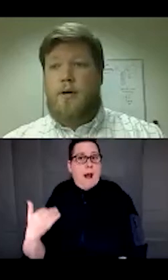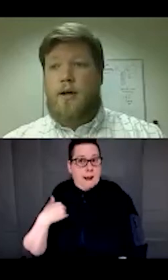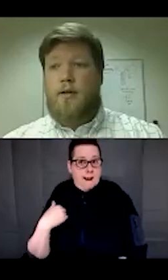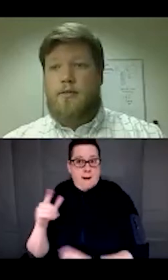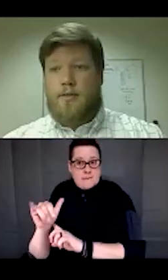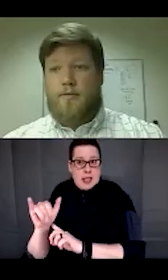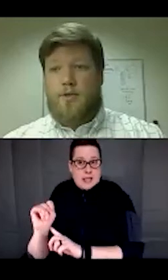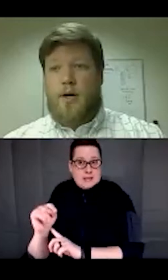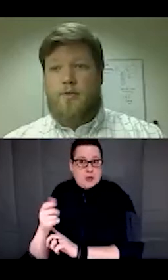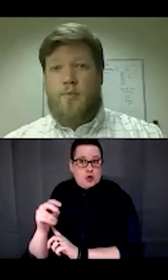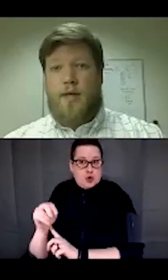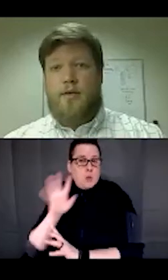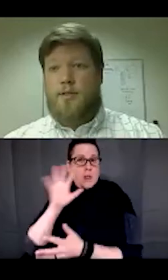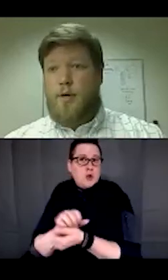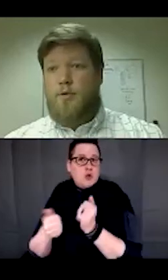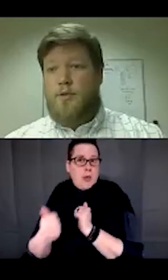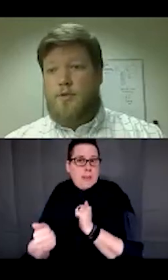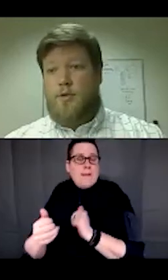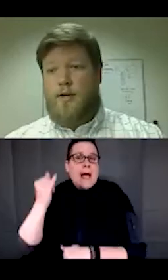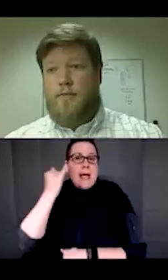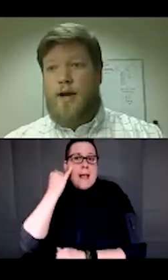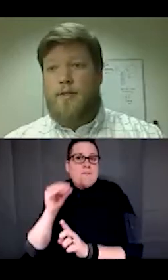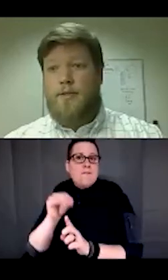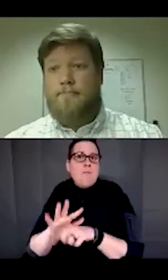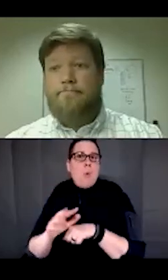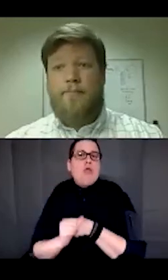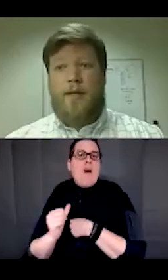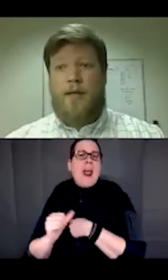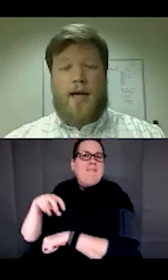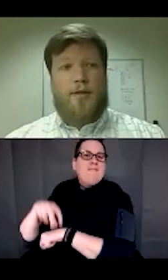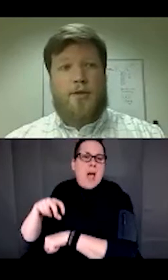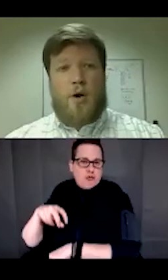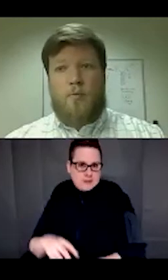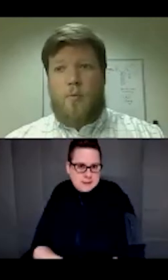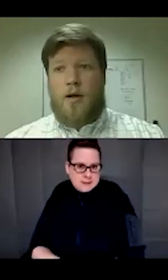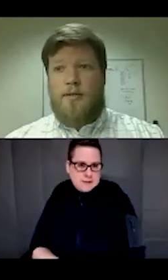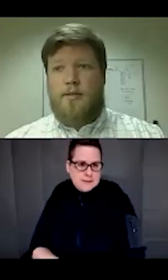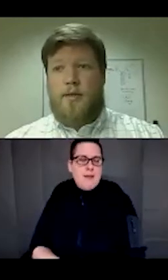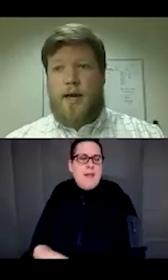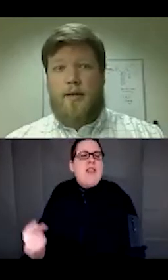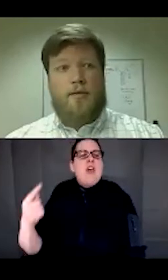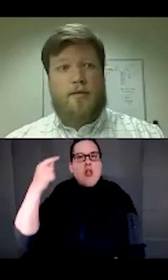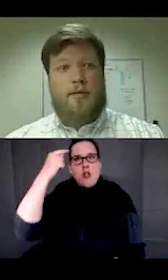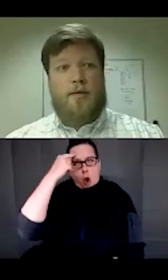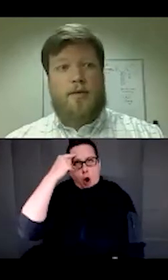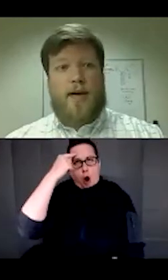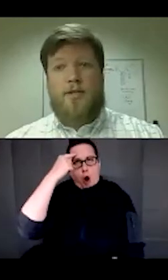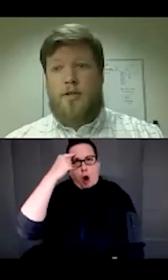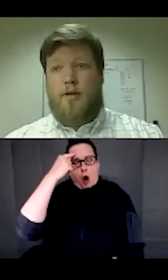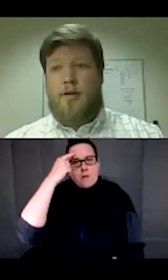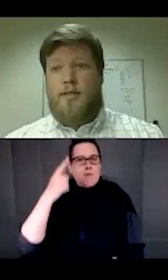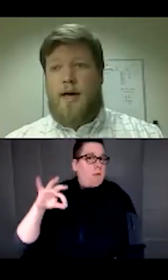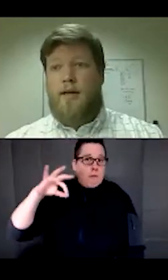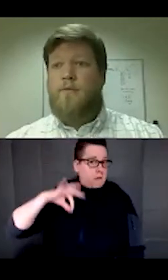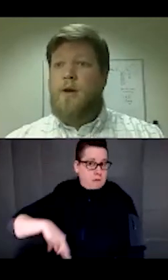to self-destruct when they're exposed to a threatening virus. And the thought was that the advantage